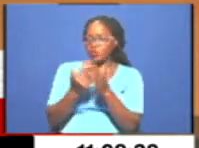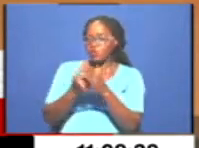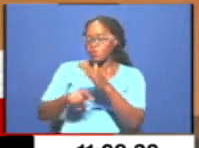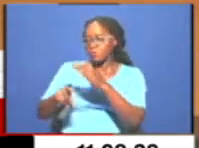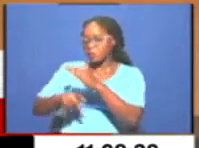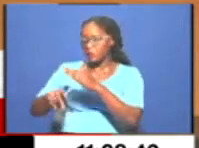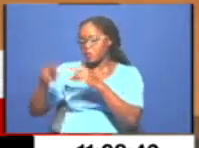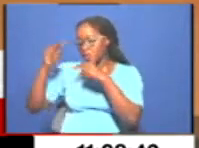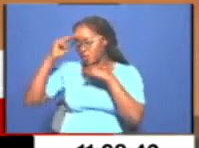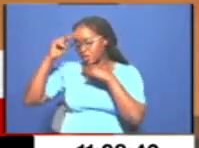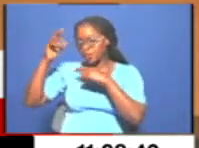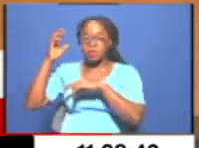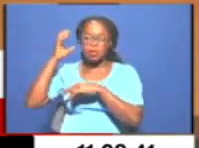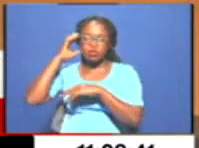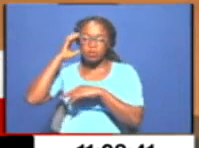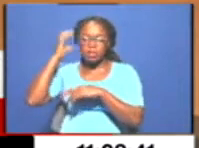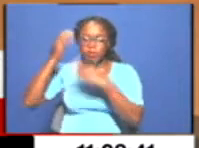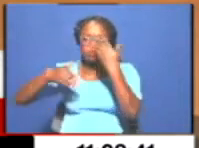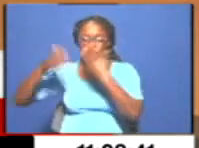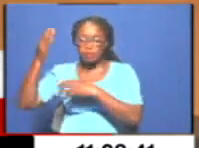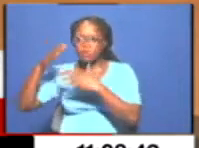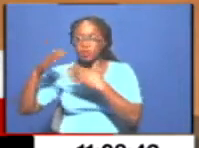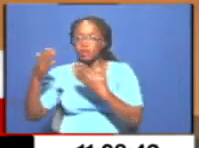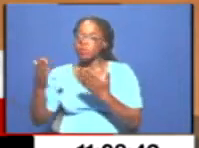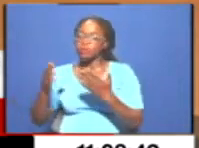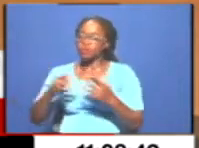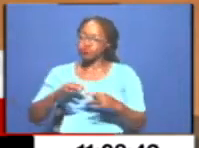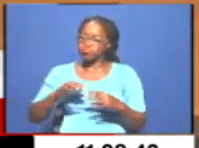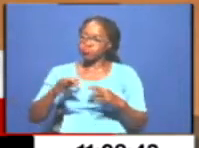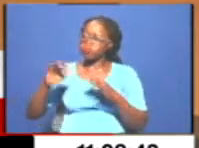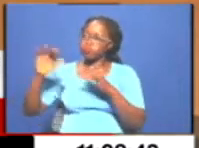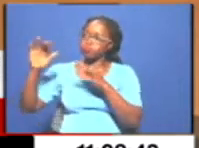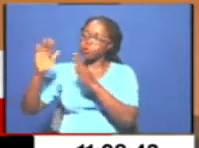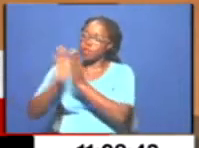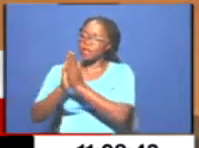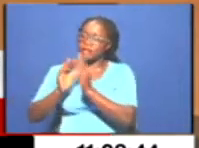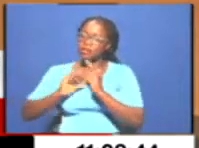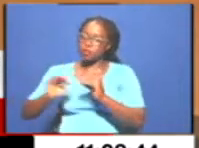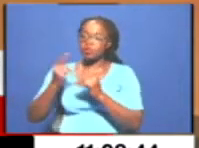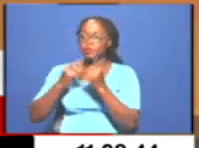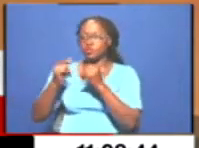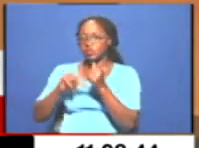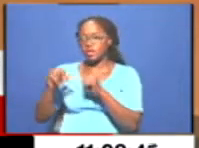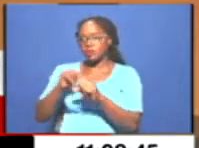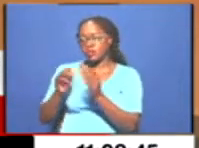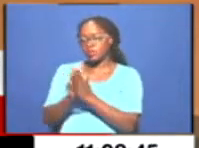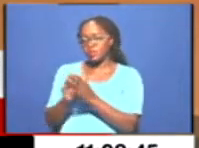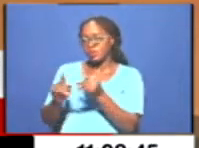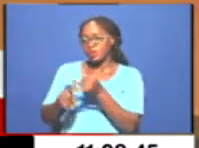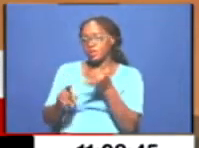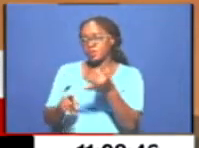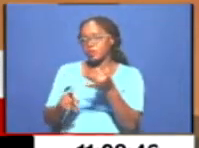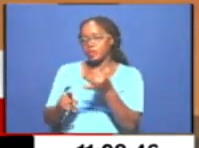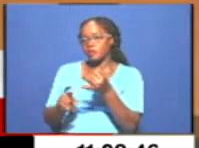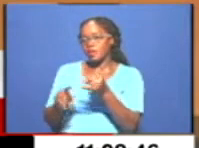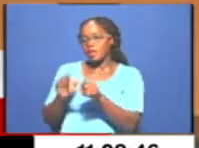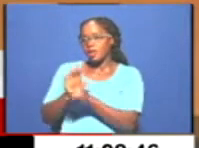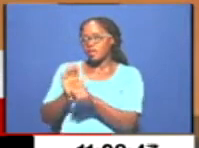secondary, college, or university, all the way. That is the education we are talking about. The second thing is that there are a lot of Olympic